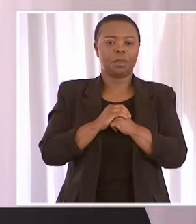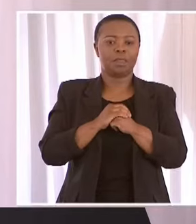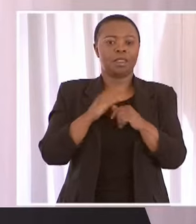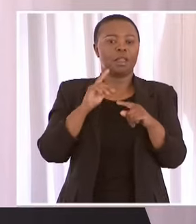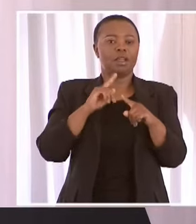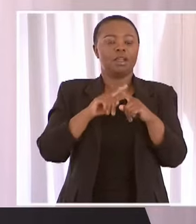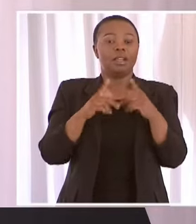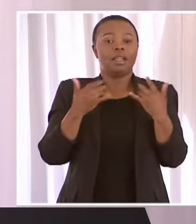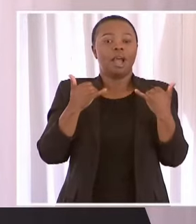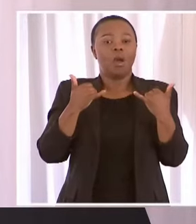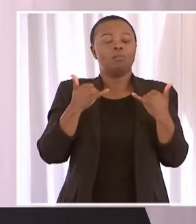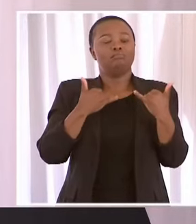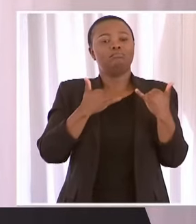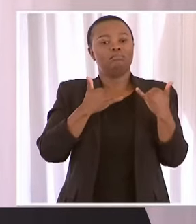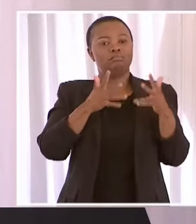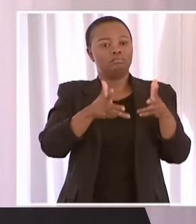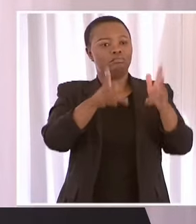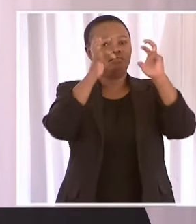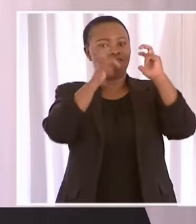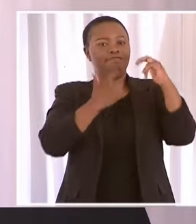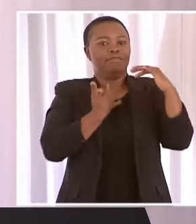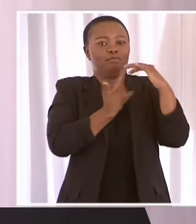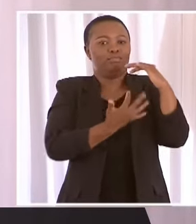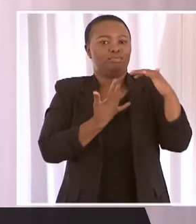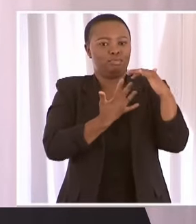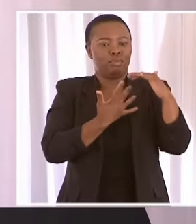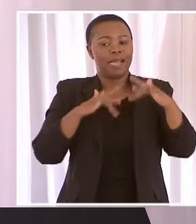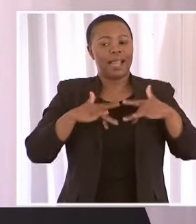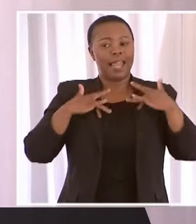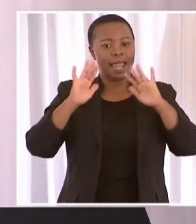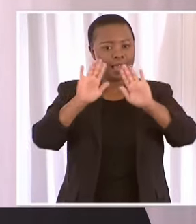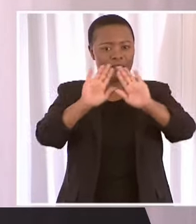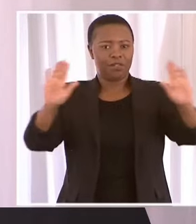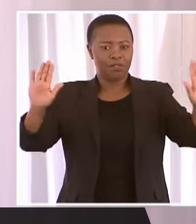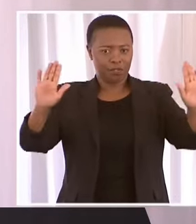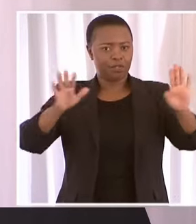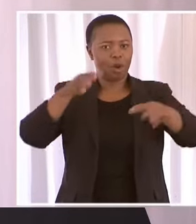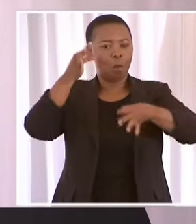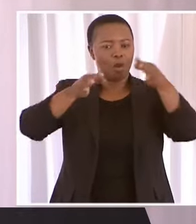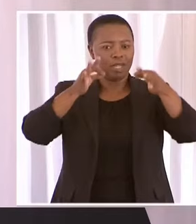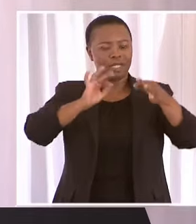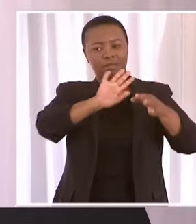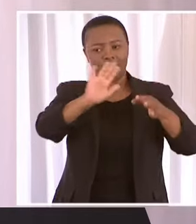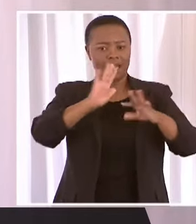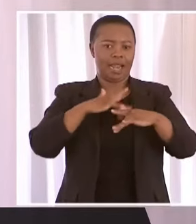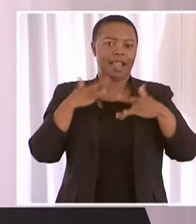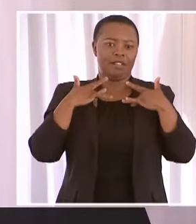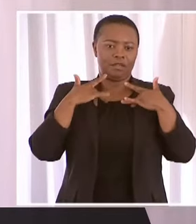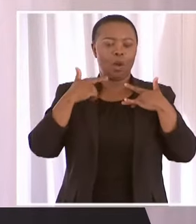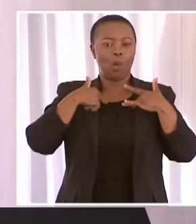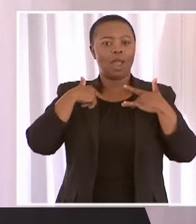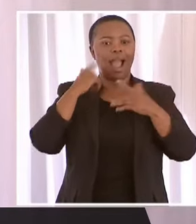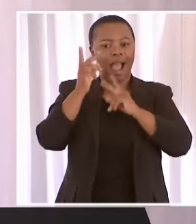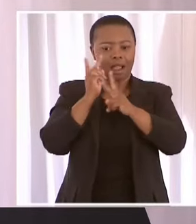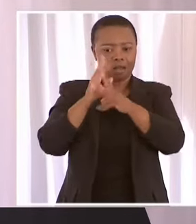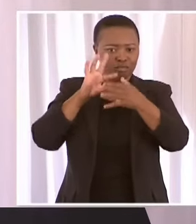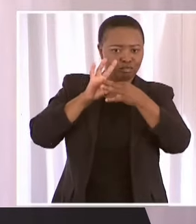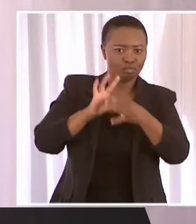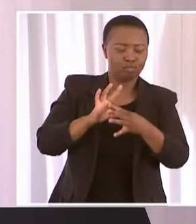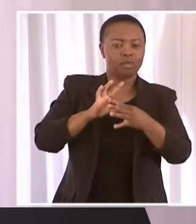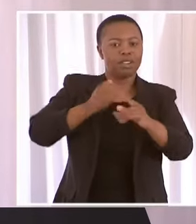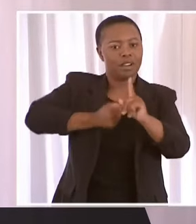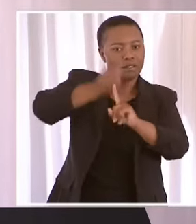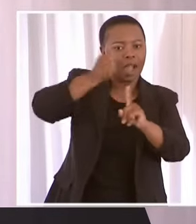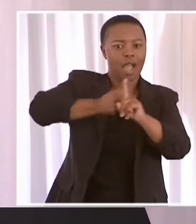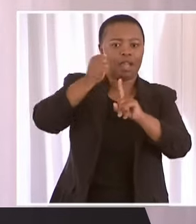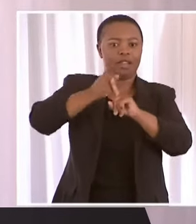vital that we take inspiration from their lives and their politics to recommit ourselves to the continued fight for the